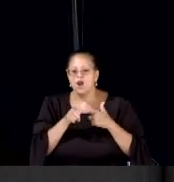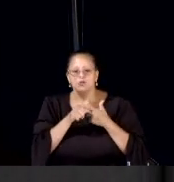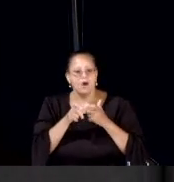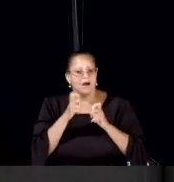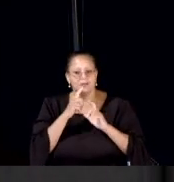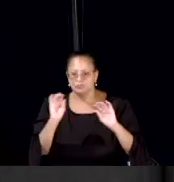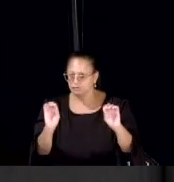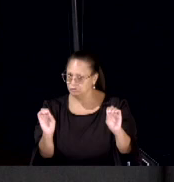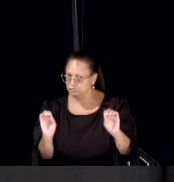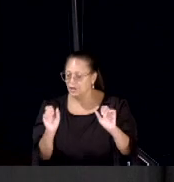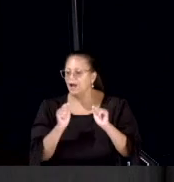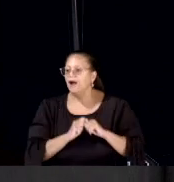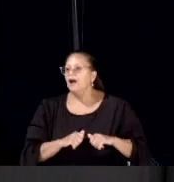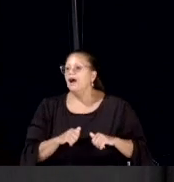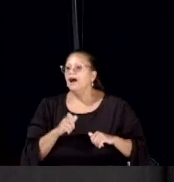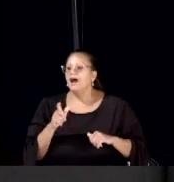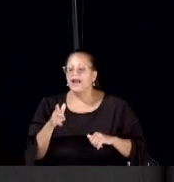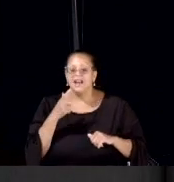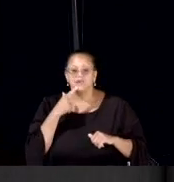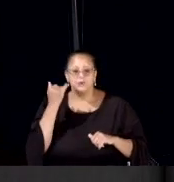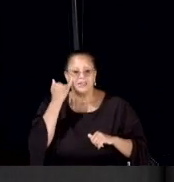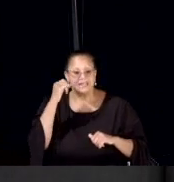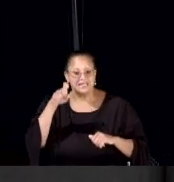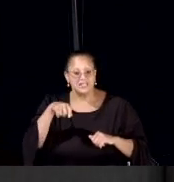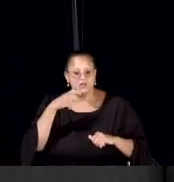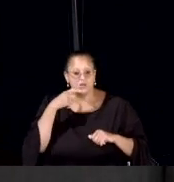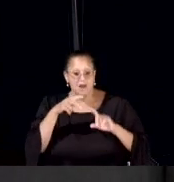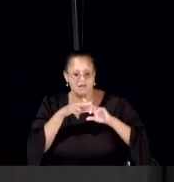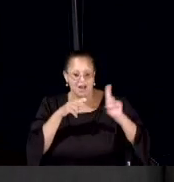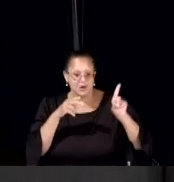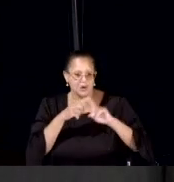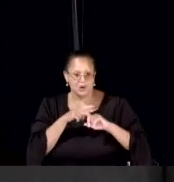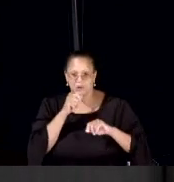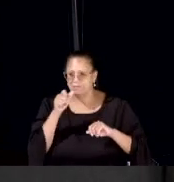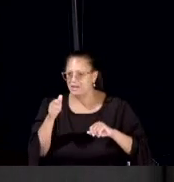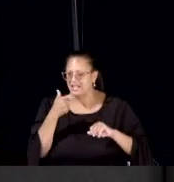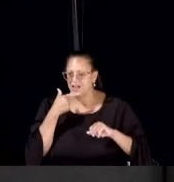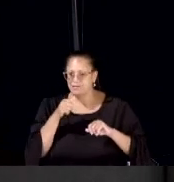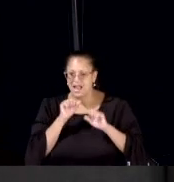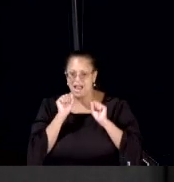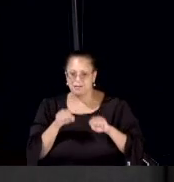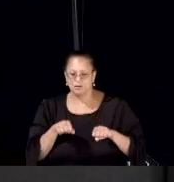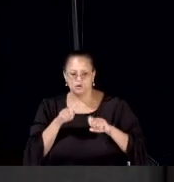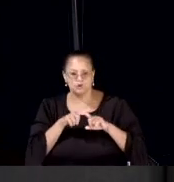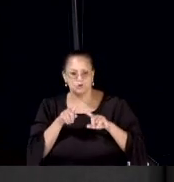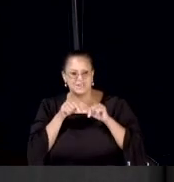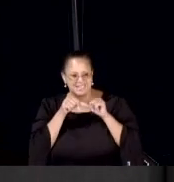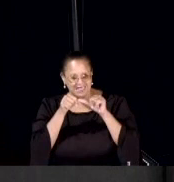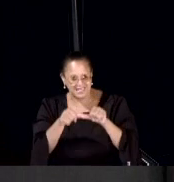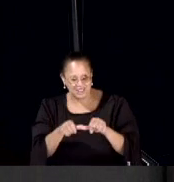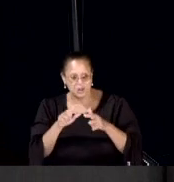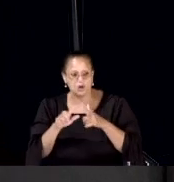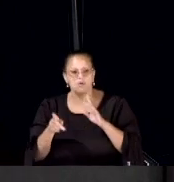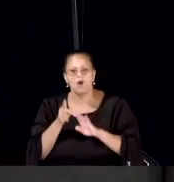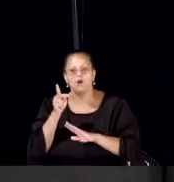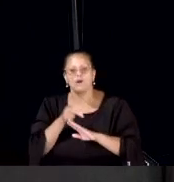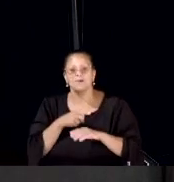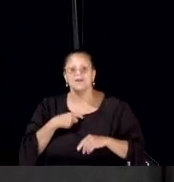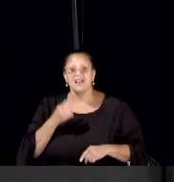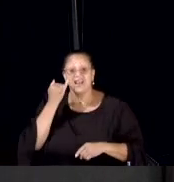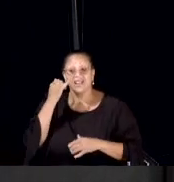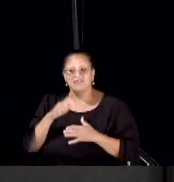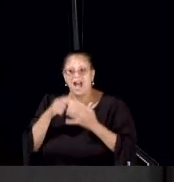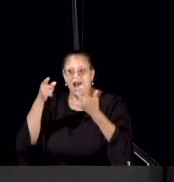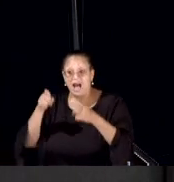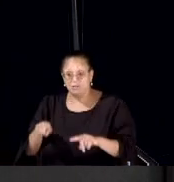If there is an announcement to evacuate, we may not be able to resume the program. If that is the case, diplomas may be picked up on